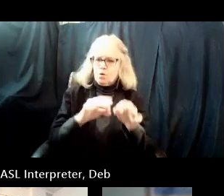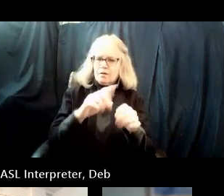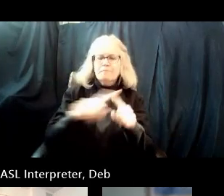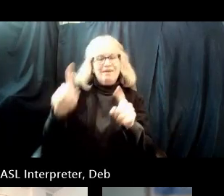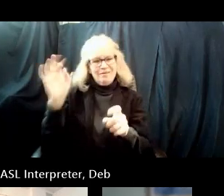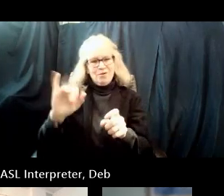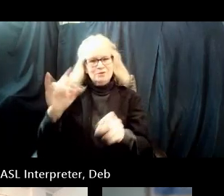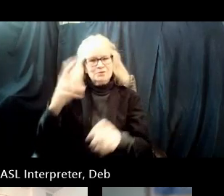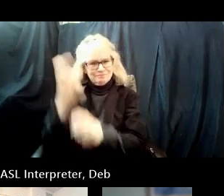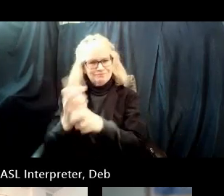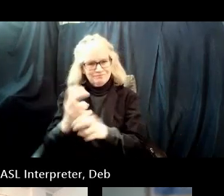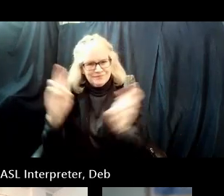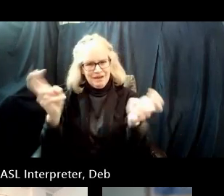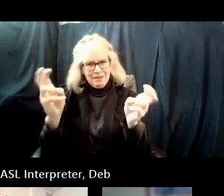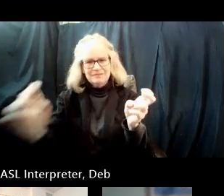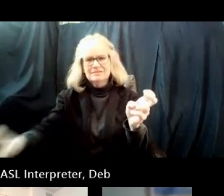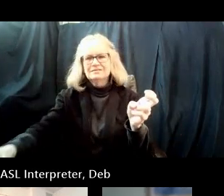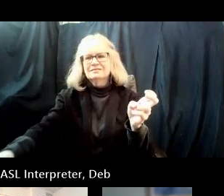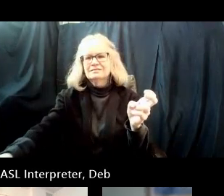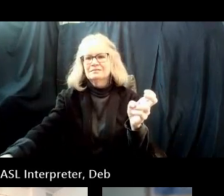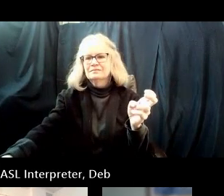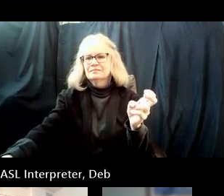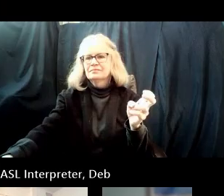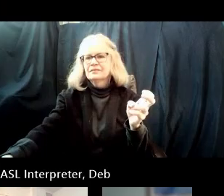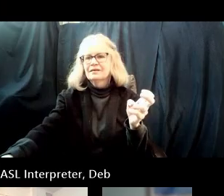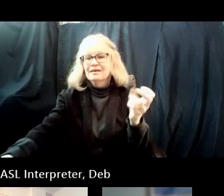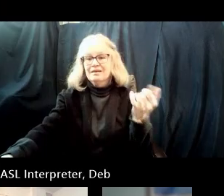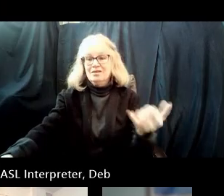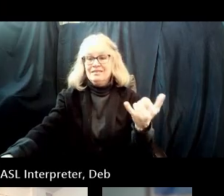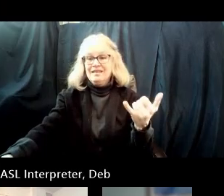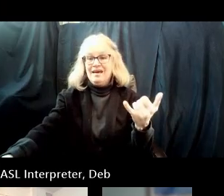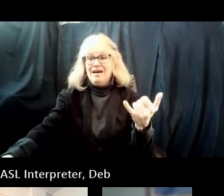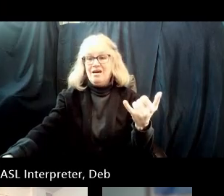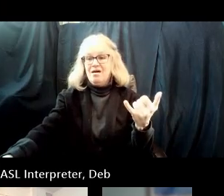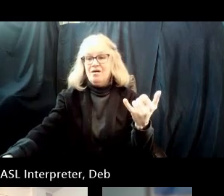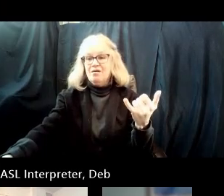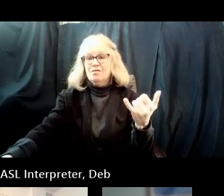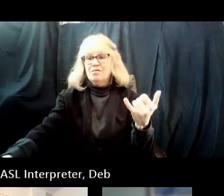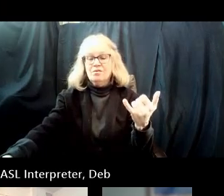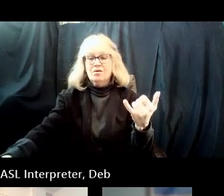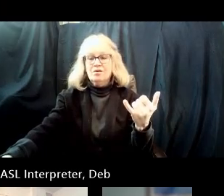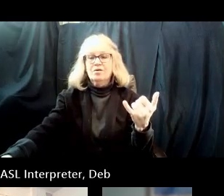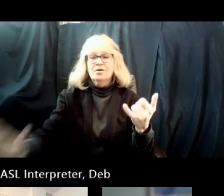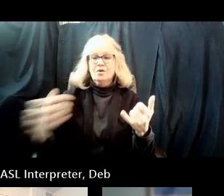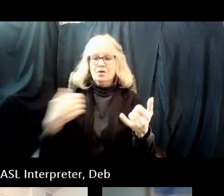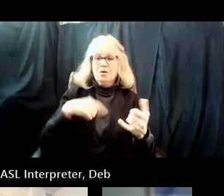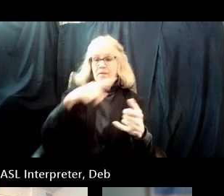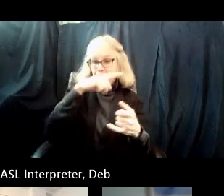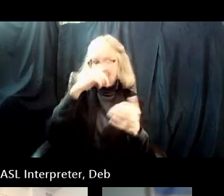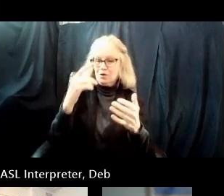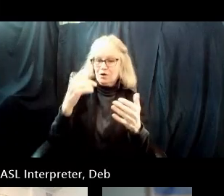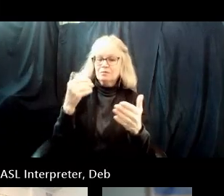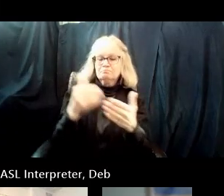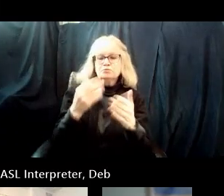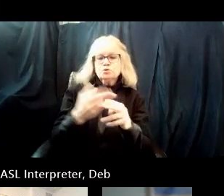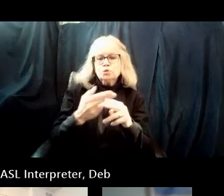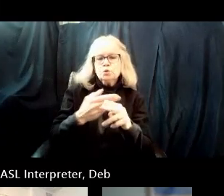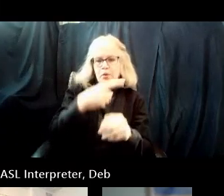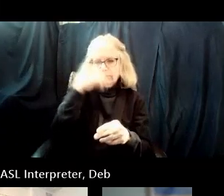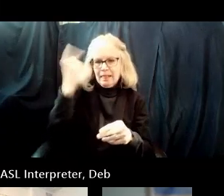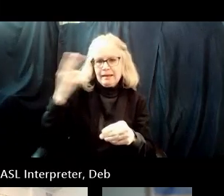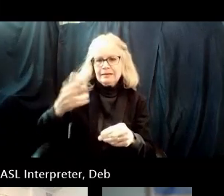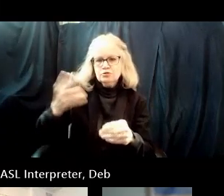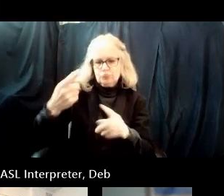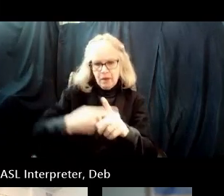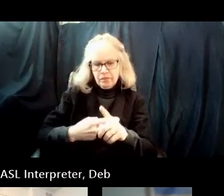think, as we're right on the verge of Black History Month. And as we move into this month, we recognize